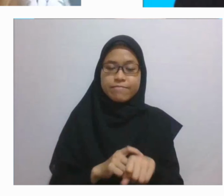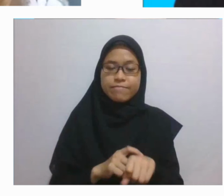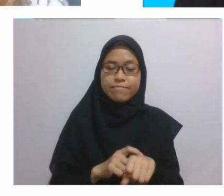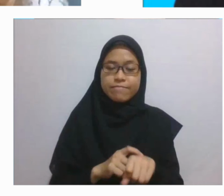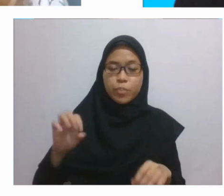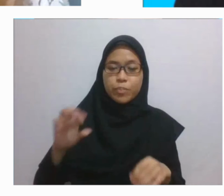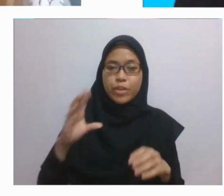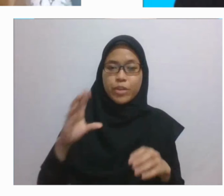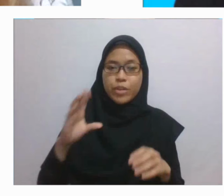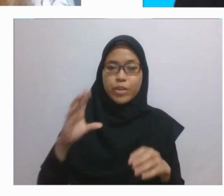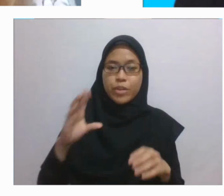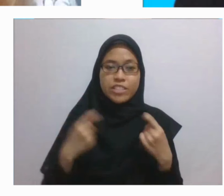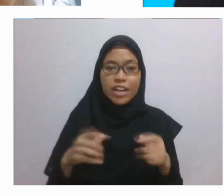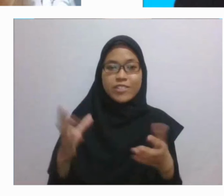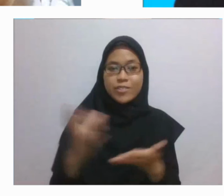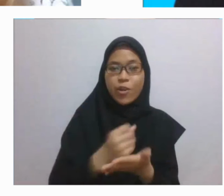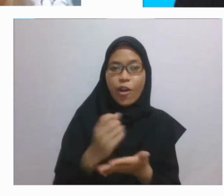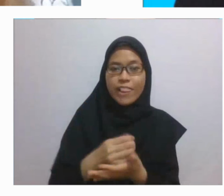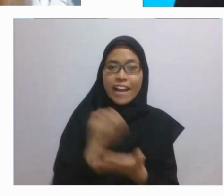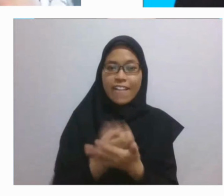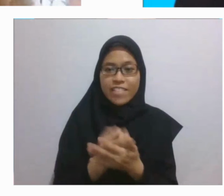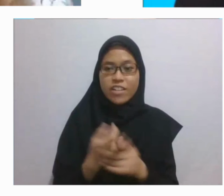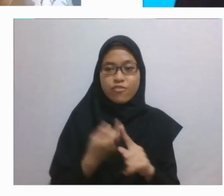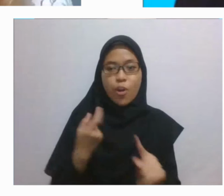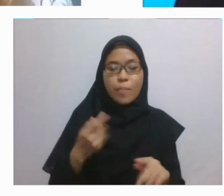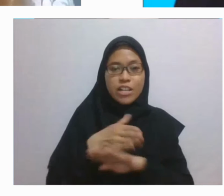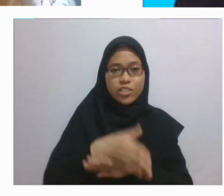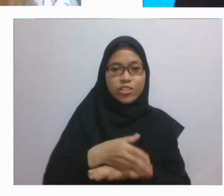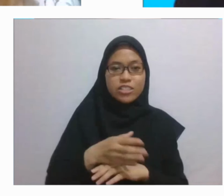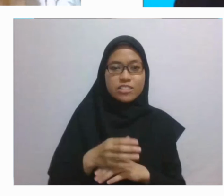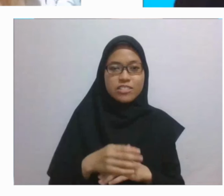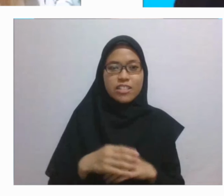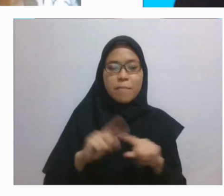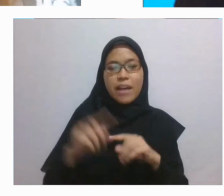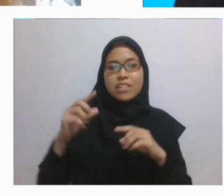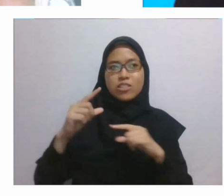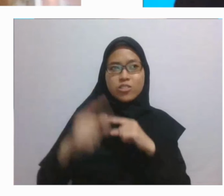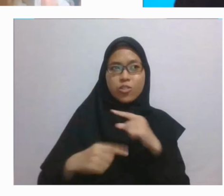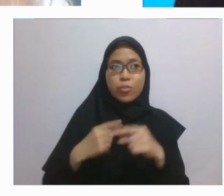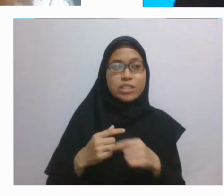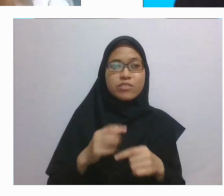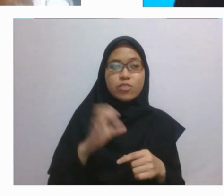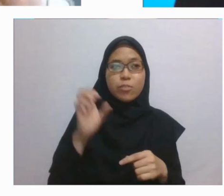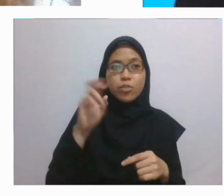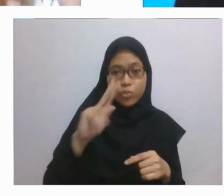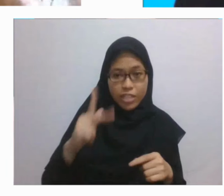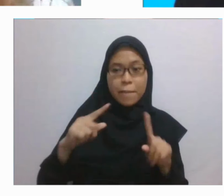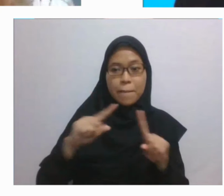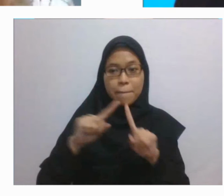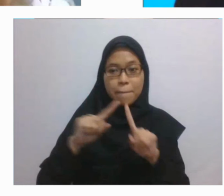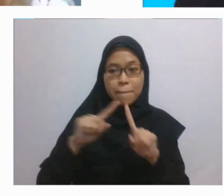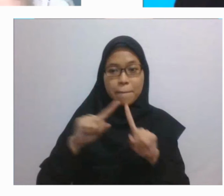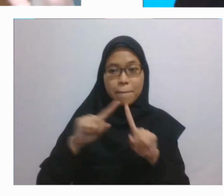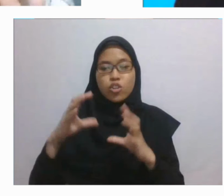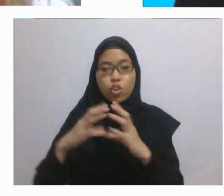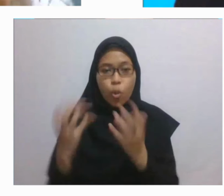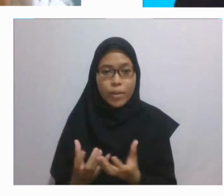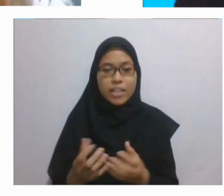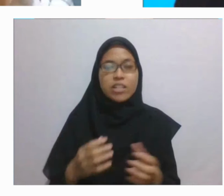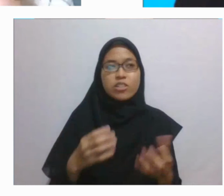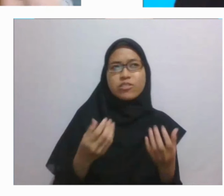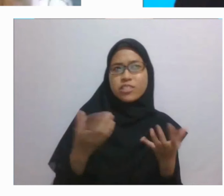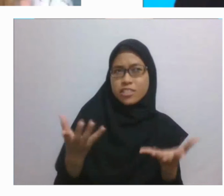is trying to collect evidence from across the European Commission, but also globally, in order to develop, an indicator bank of